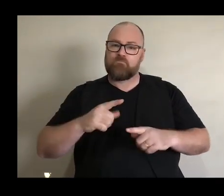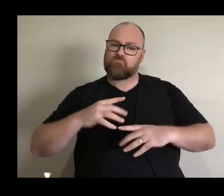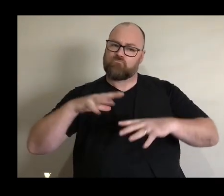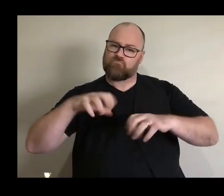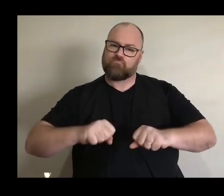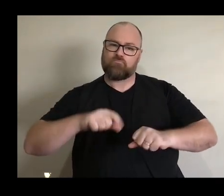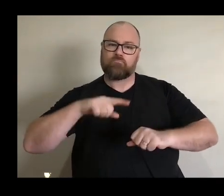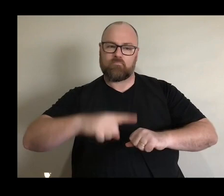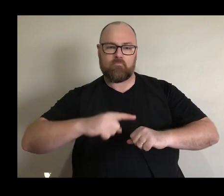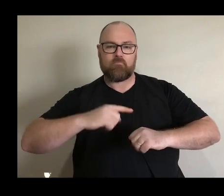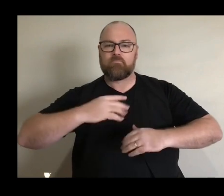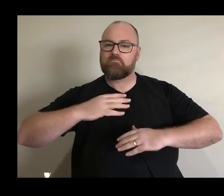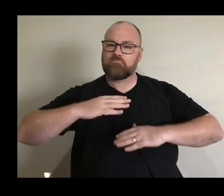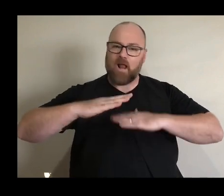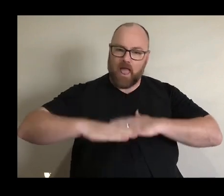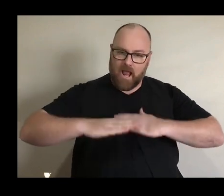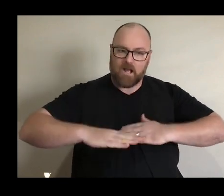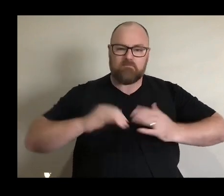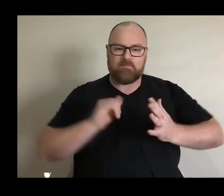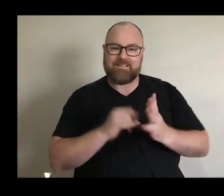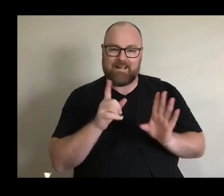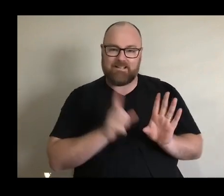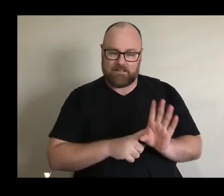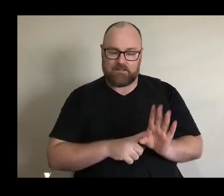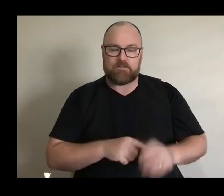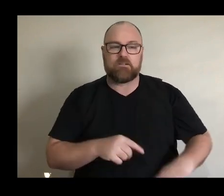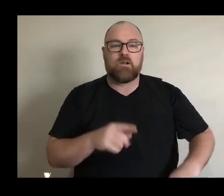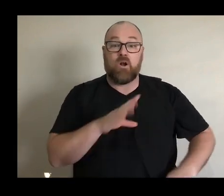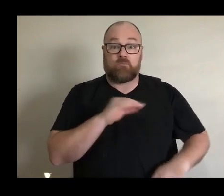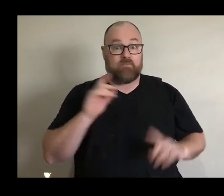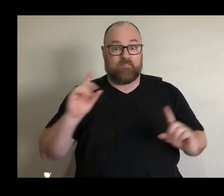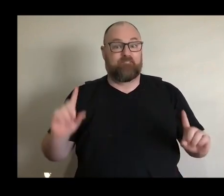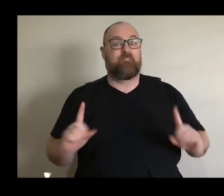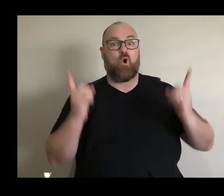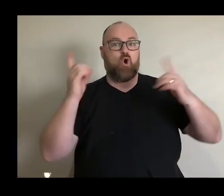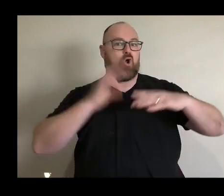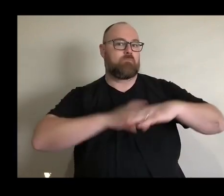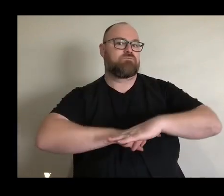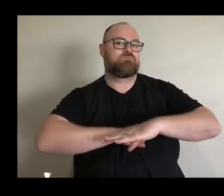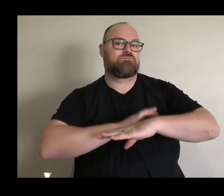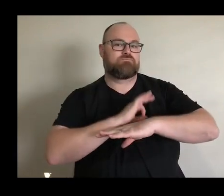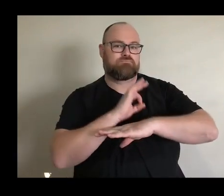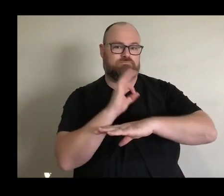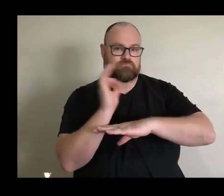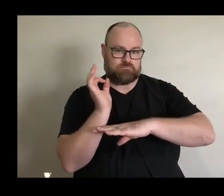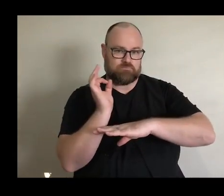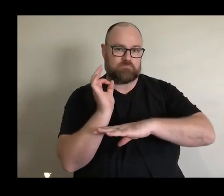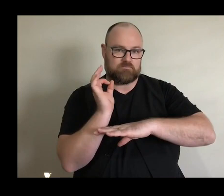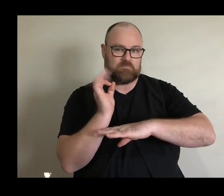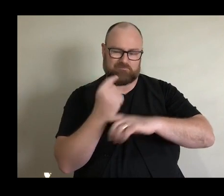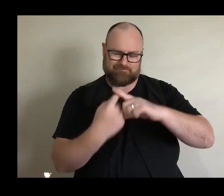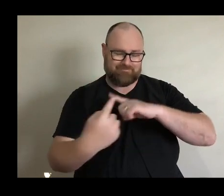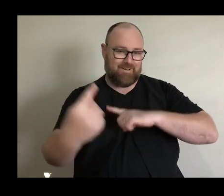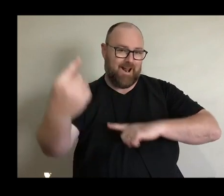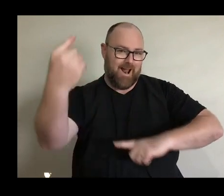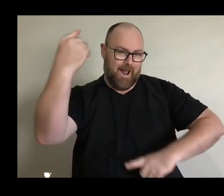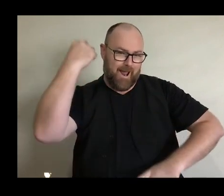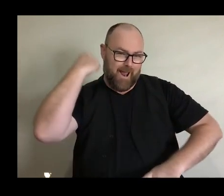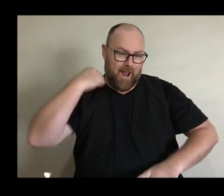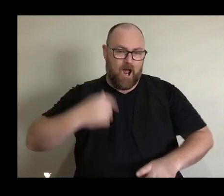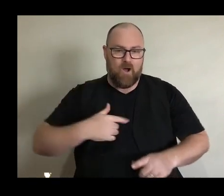land, commonly known as Sydney, since the first sunrise. I'd like to acknowledge their endless and